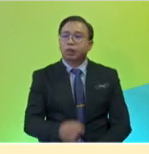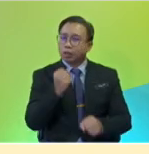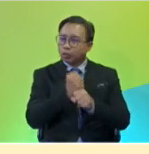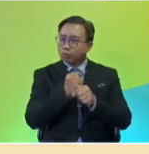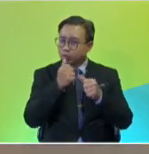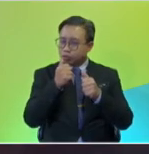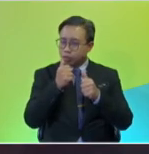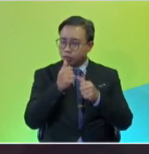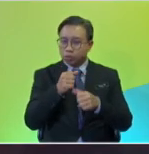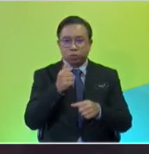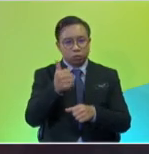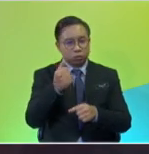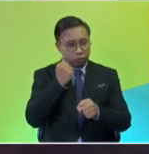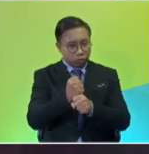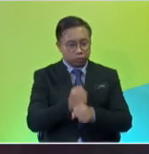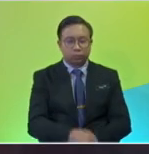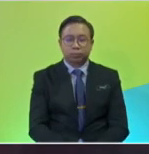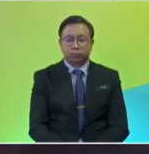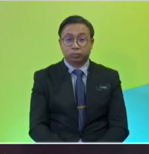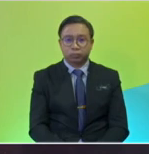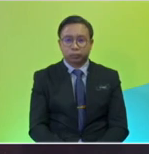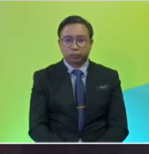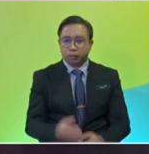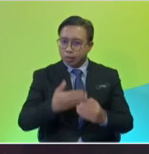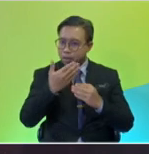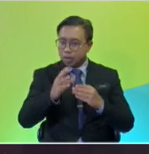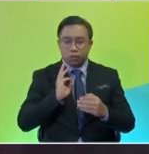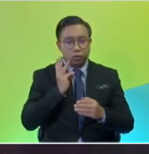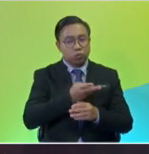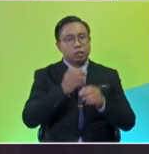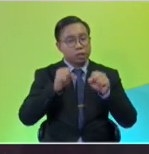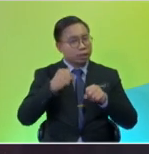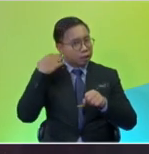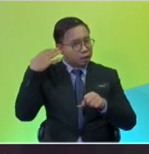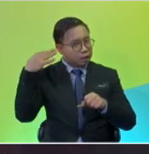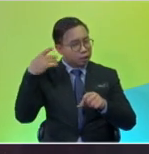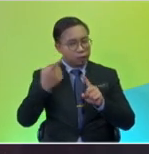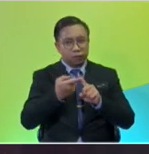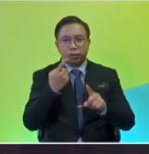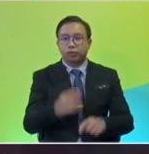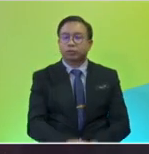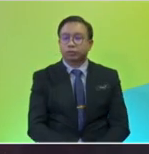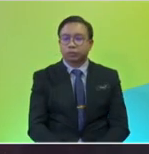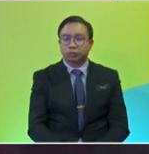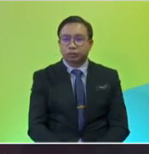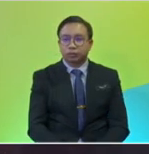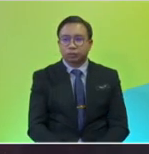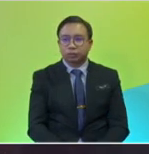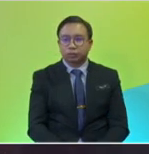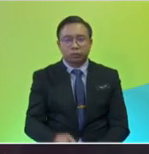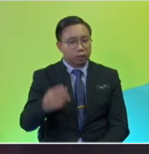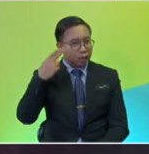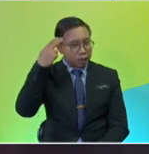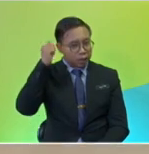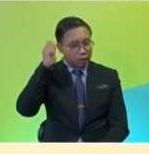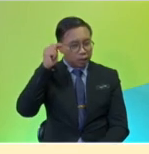Alicia. Okay, next. Maybe can we hear from another girl? Yeah. Hannah.